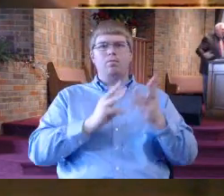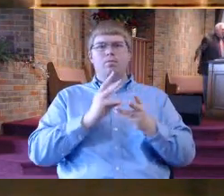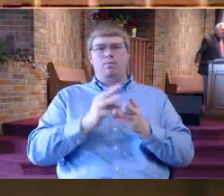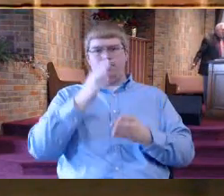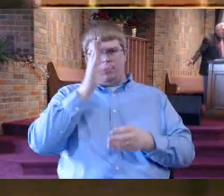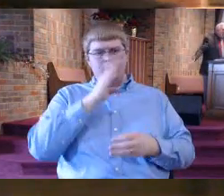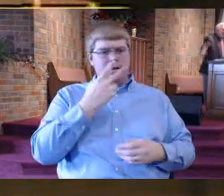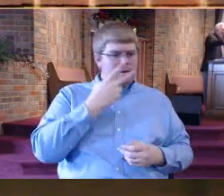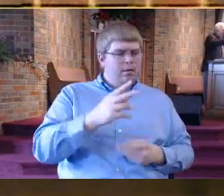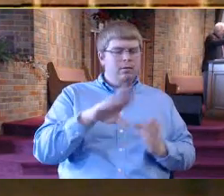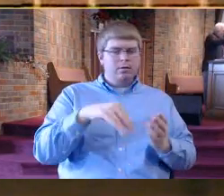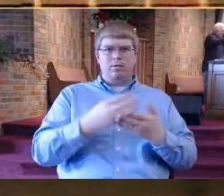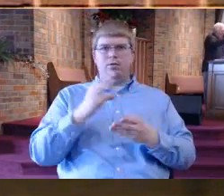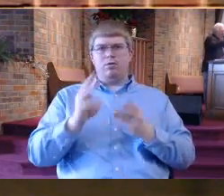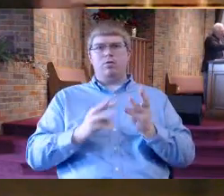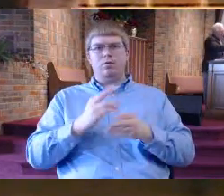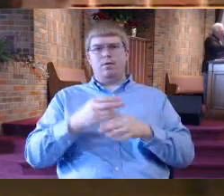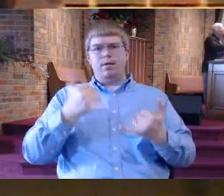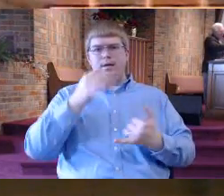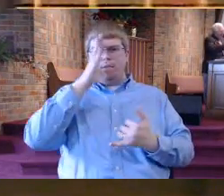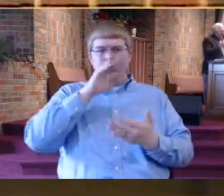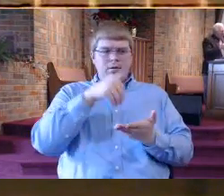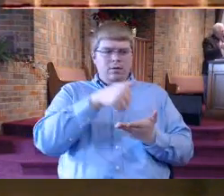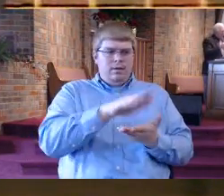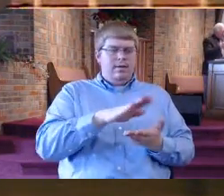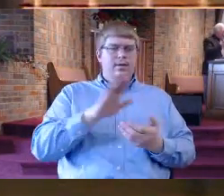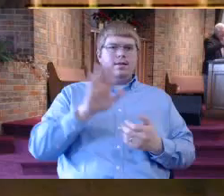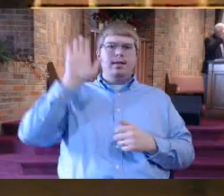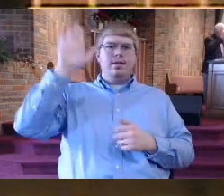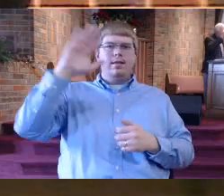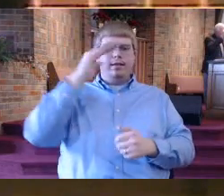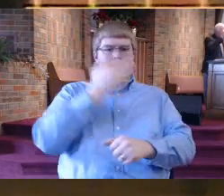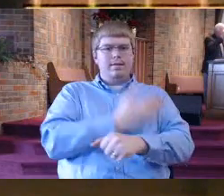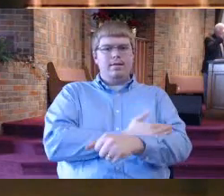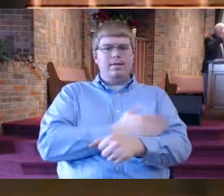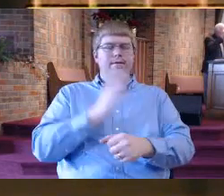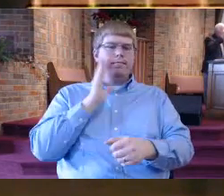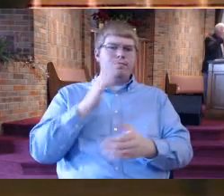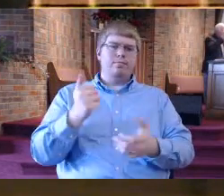purpose of bringing that world back to him in